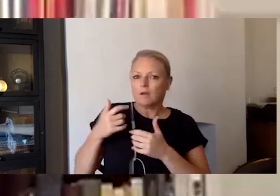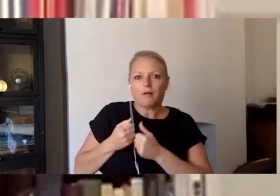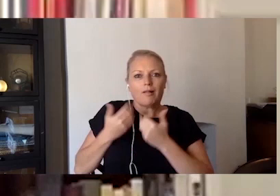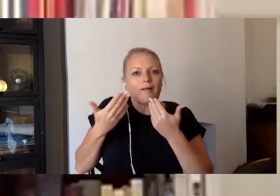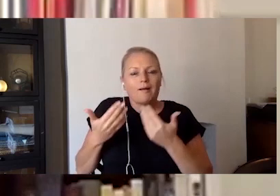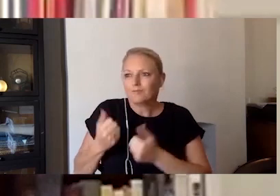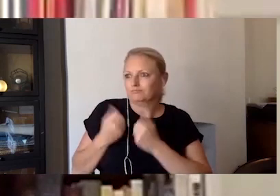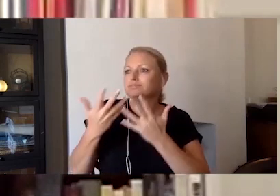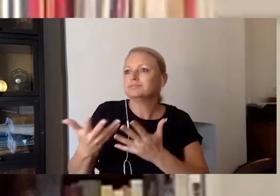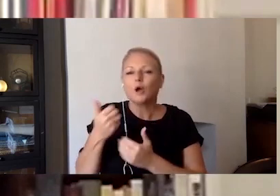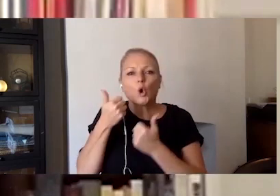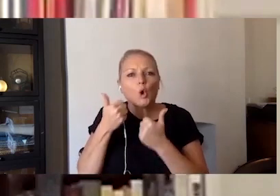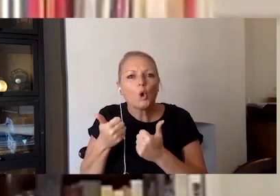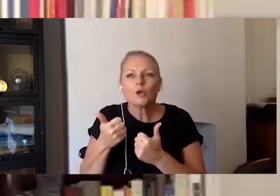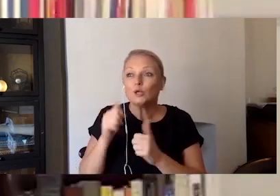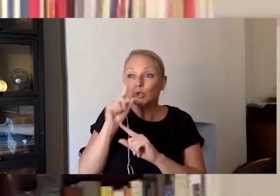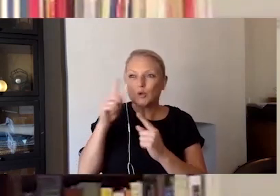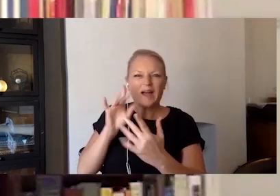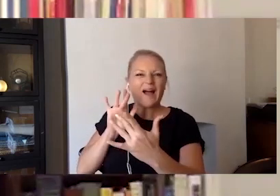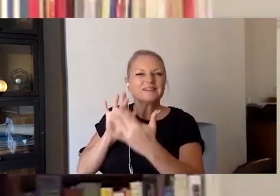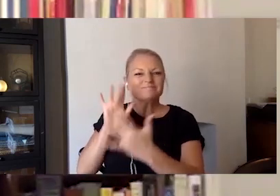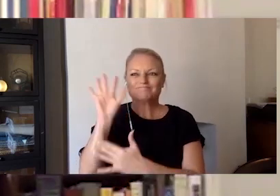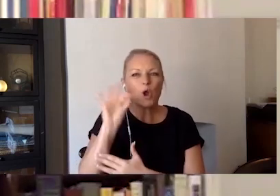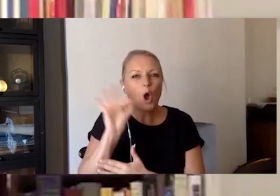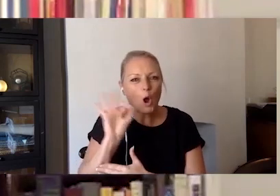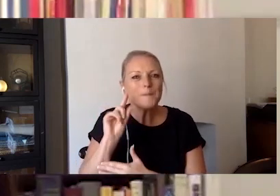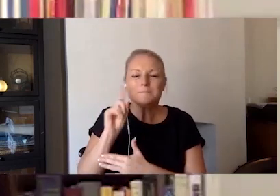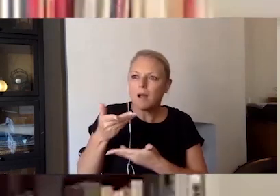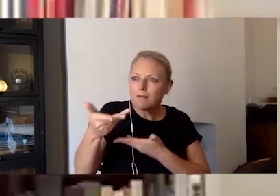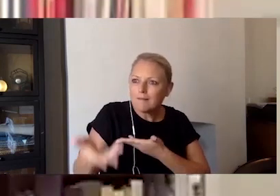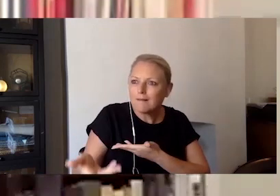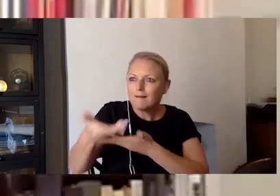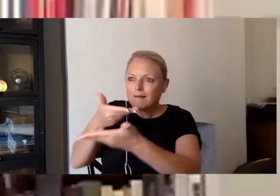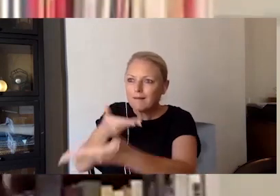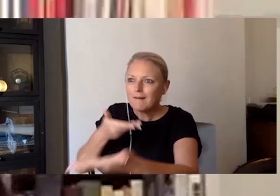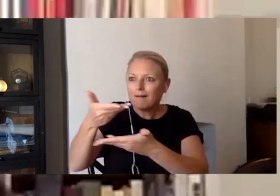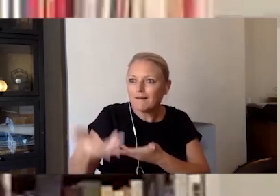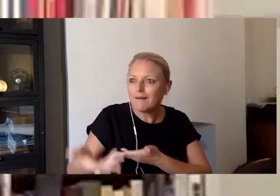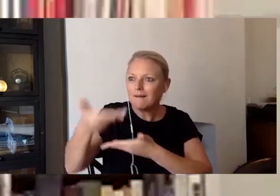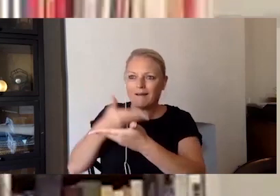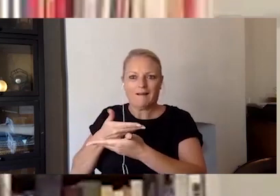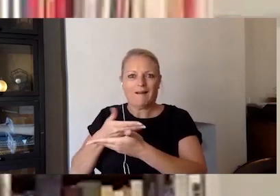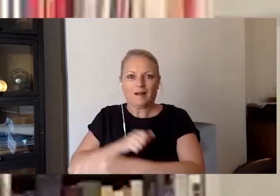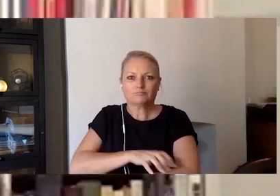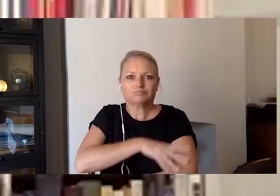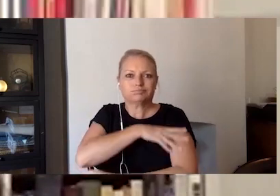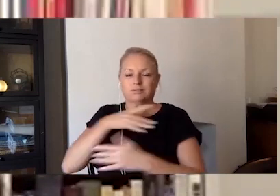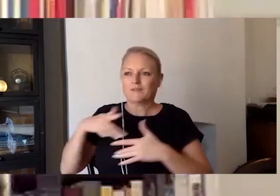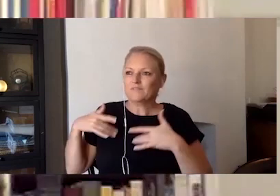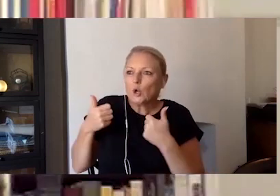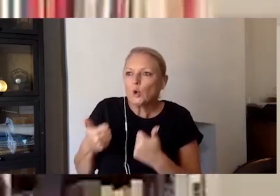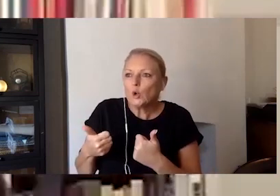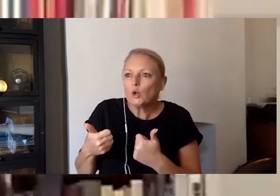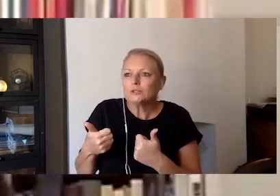not able to physically touch them. And that's so important for you and me right now. So I encourage you to cultivate